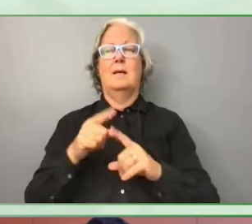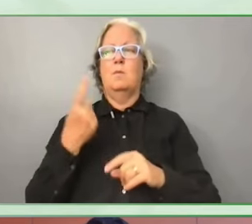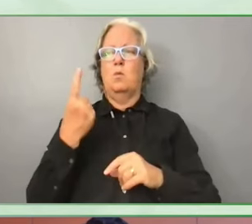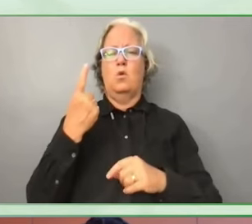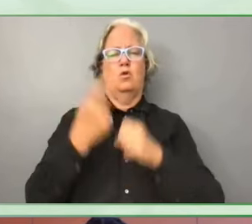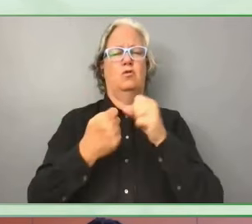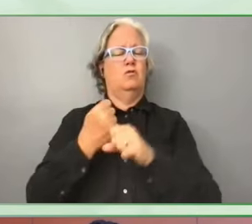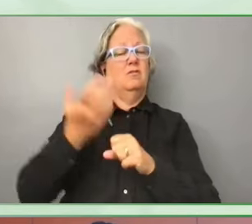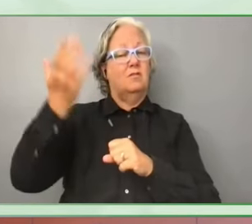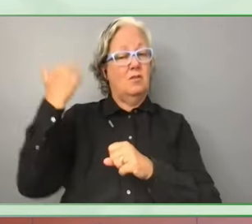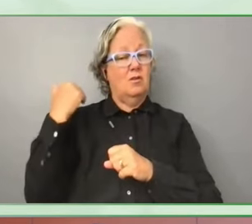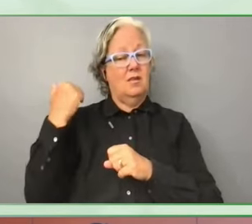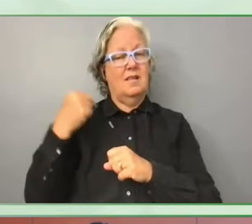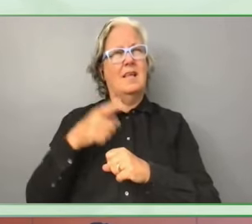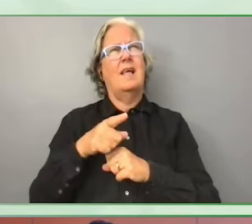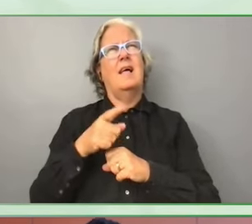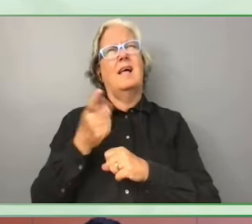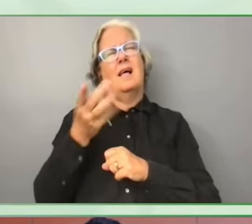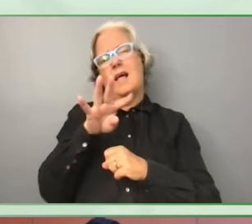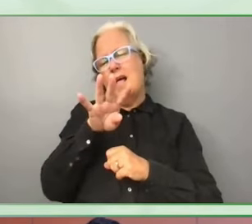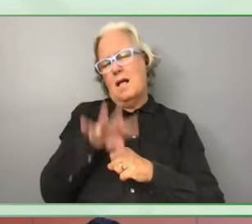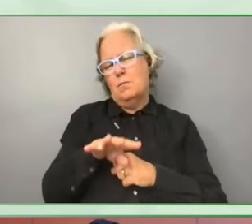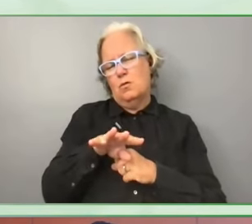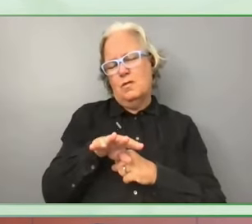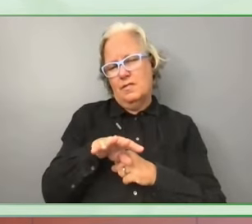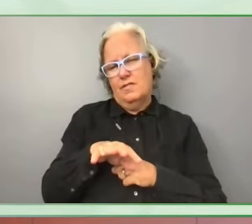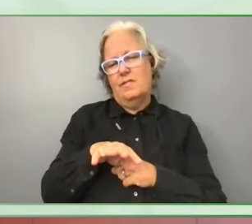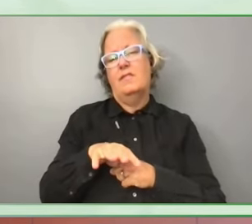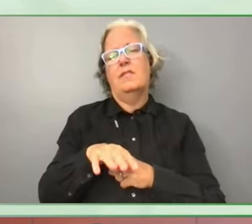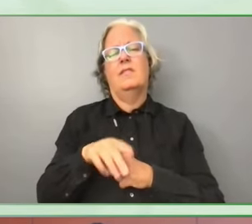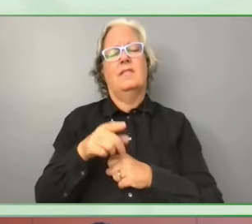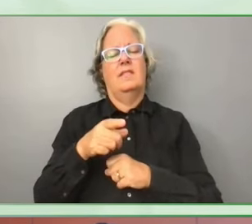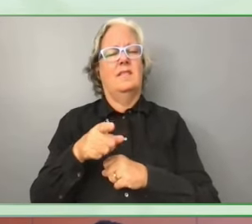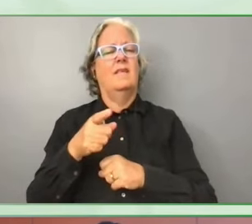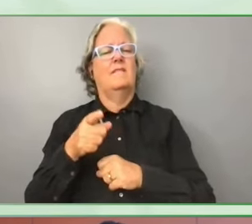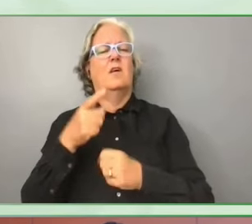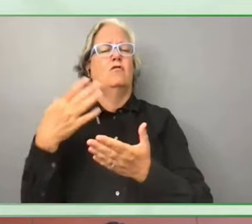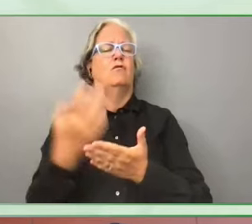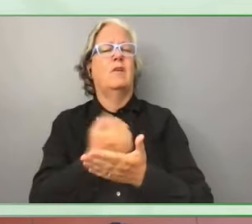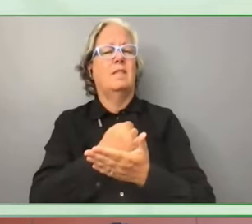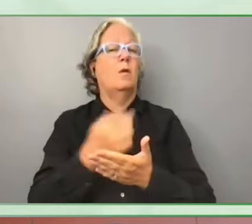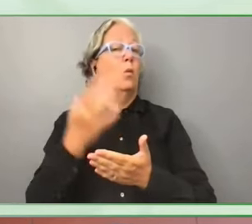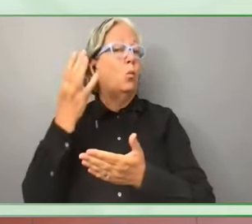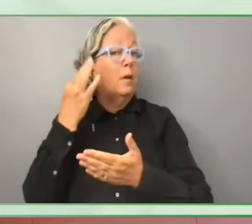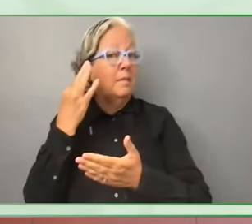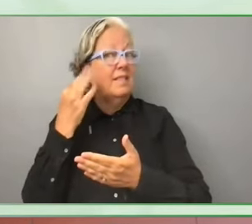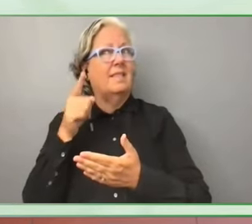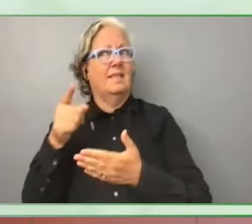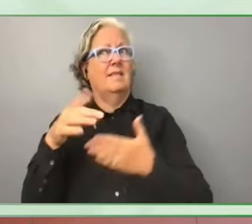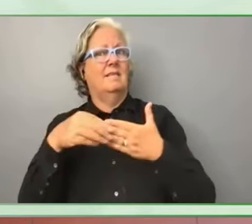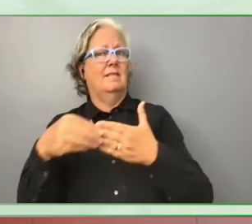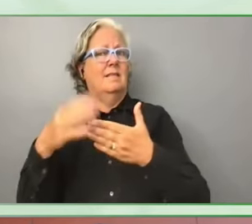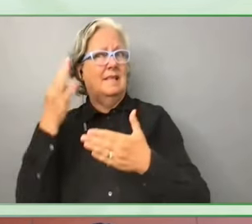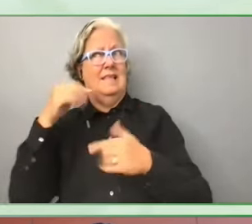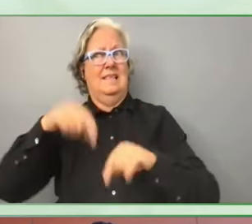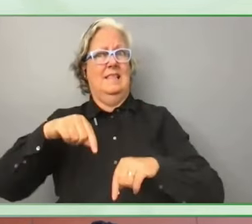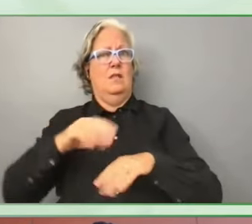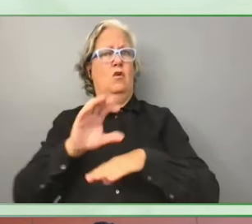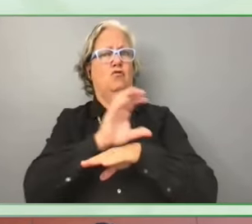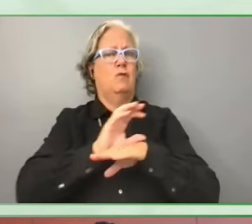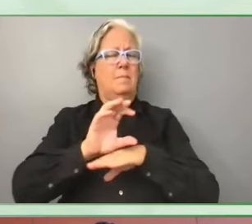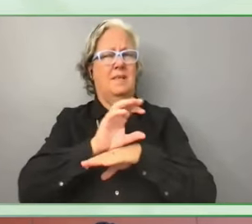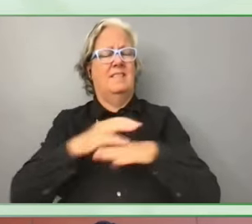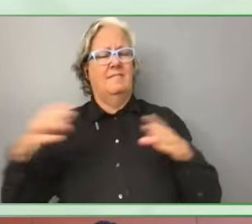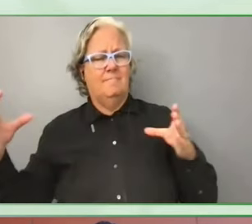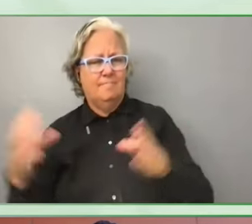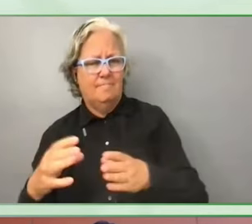in April. We were funded by Rescue Women Cameroon. That's a women-led organization here in Cameroon. And 20 women